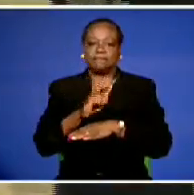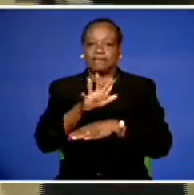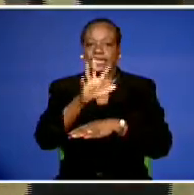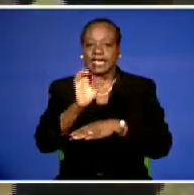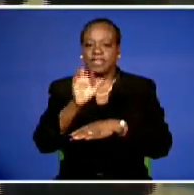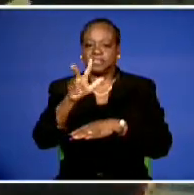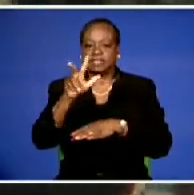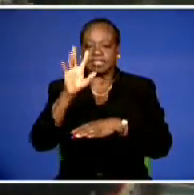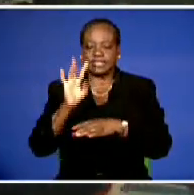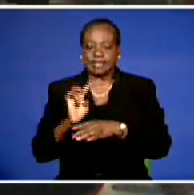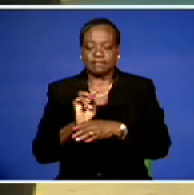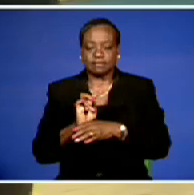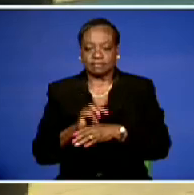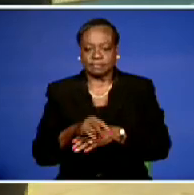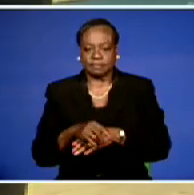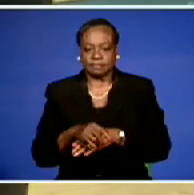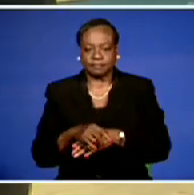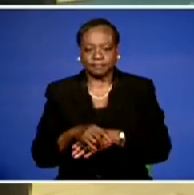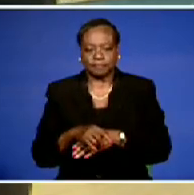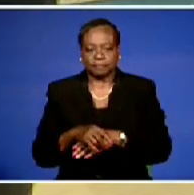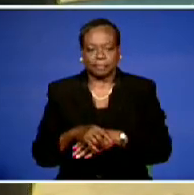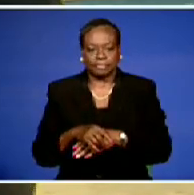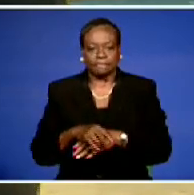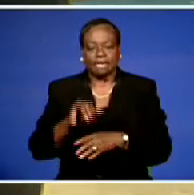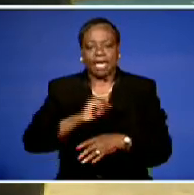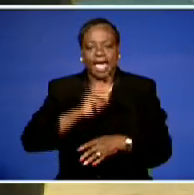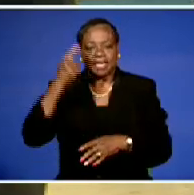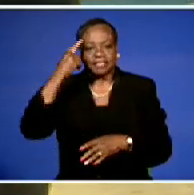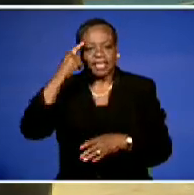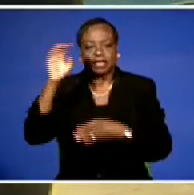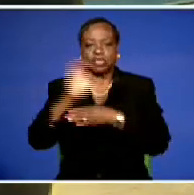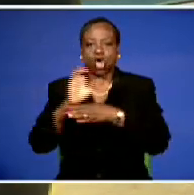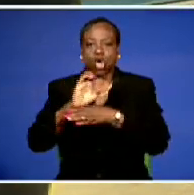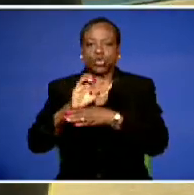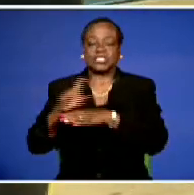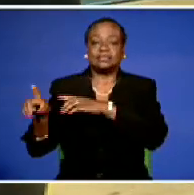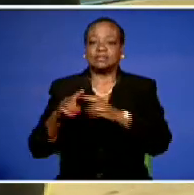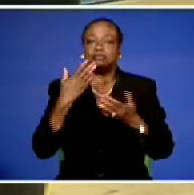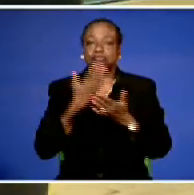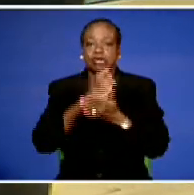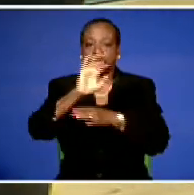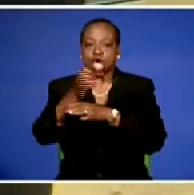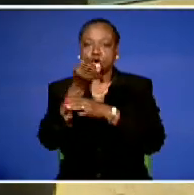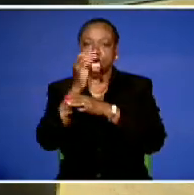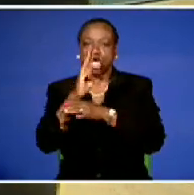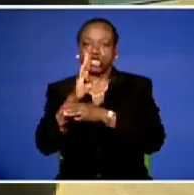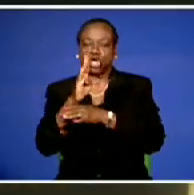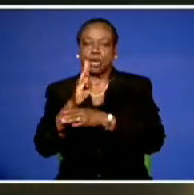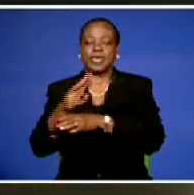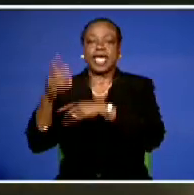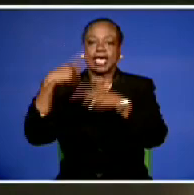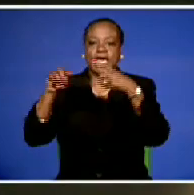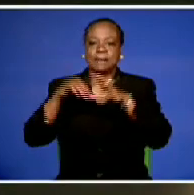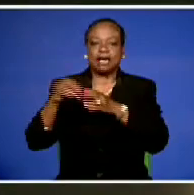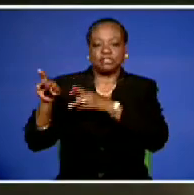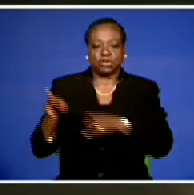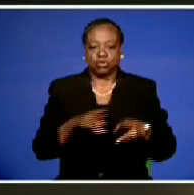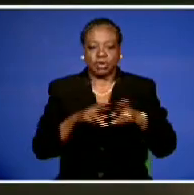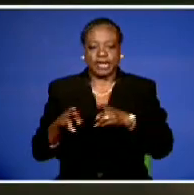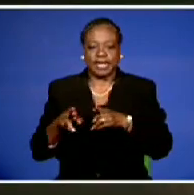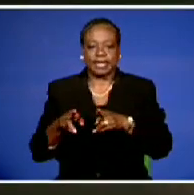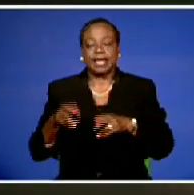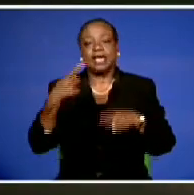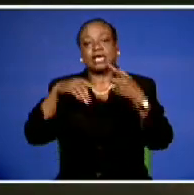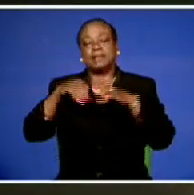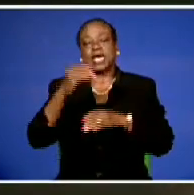39-27. We stayed together. I think the coaches did a good job in scouting the competition, so we came out here ready. Coming into the game, we know that Pirates